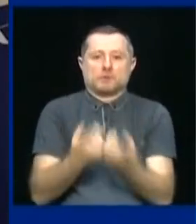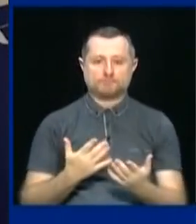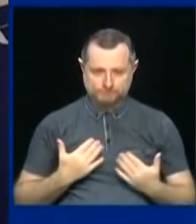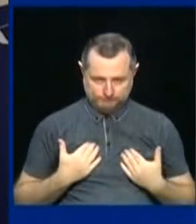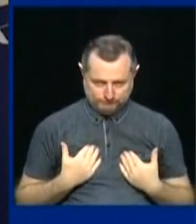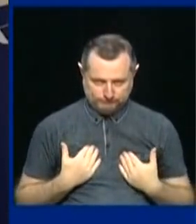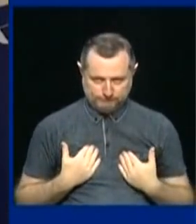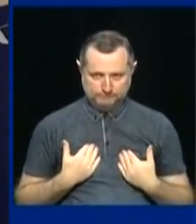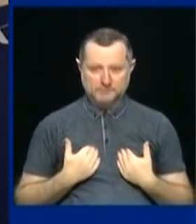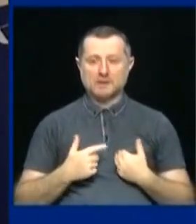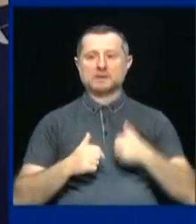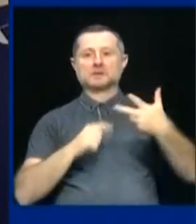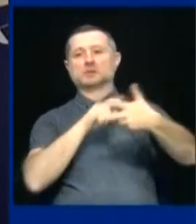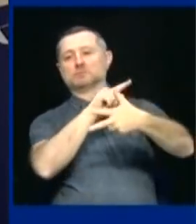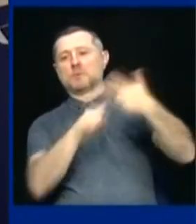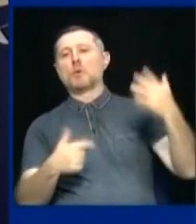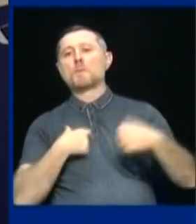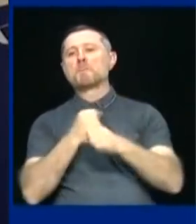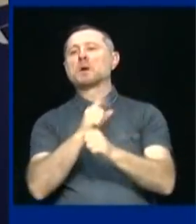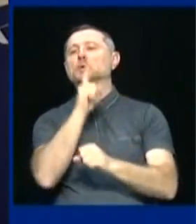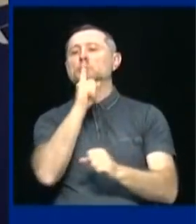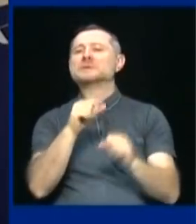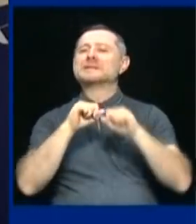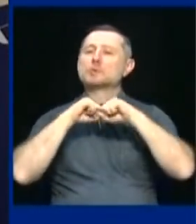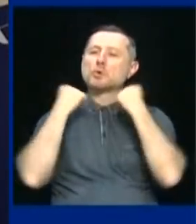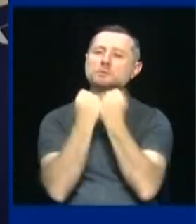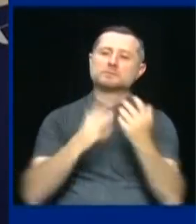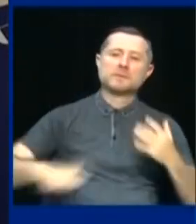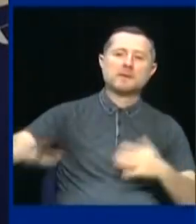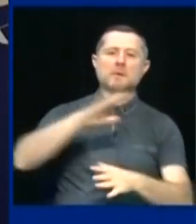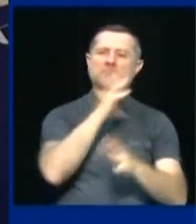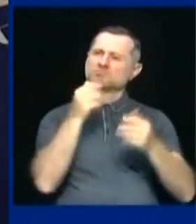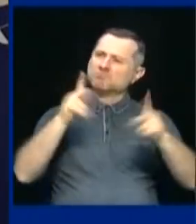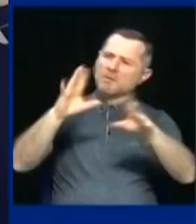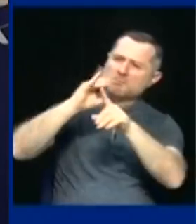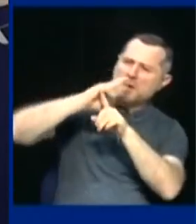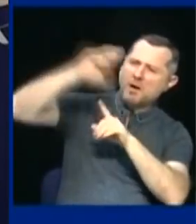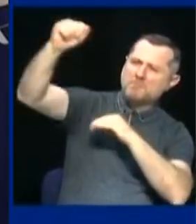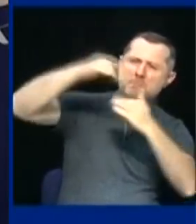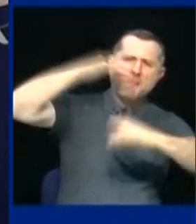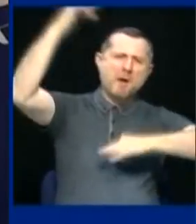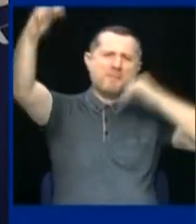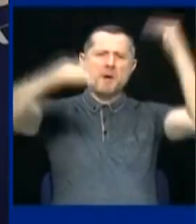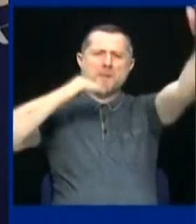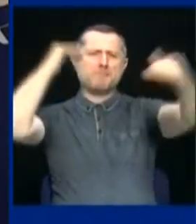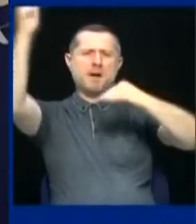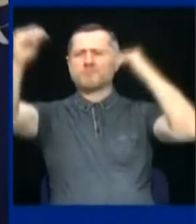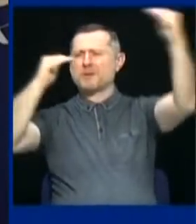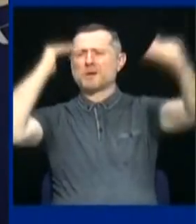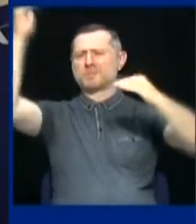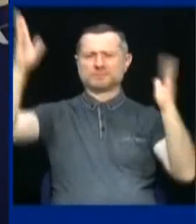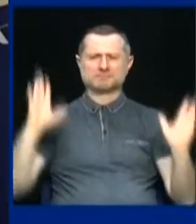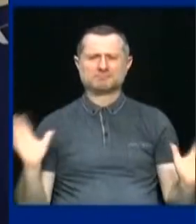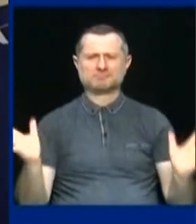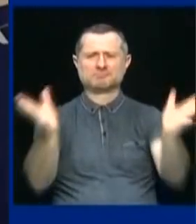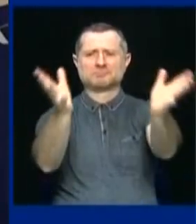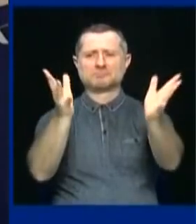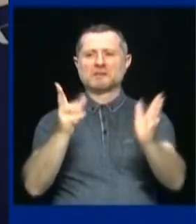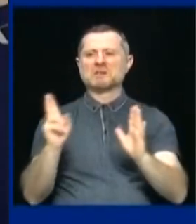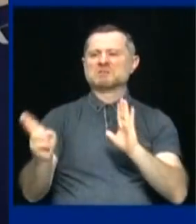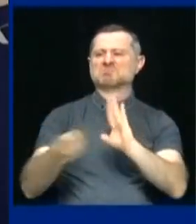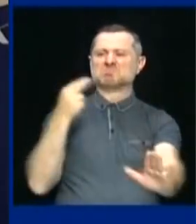society allows them to fly as high as their wings will carry them. There should be no assumptions, no stereotypes,